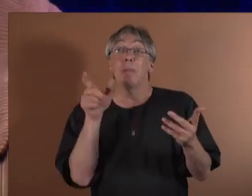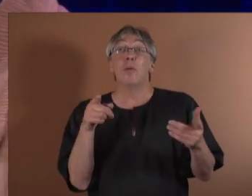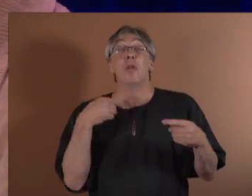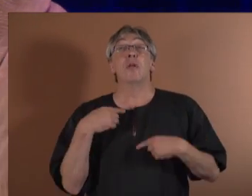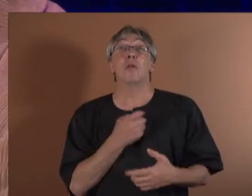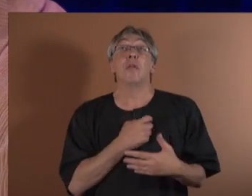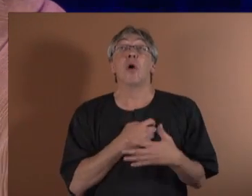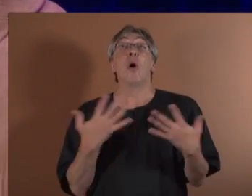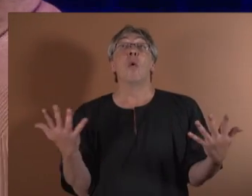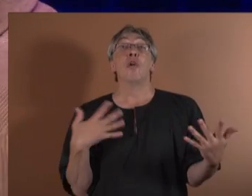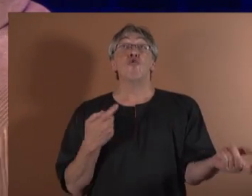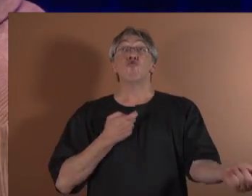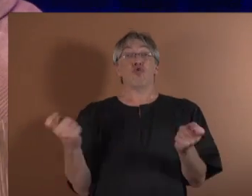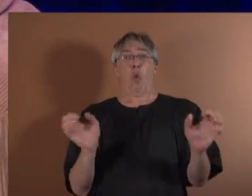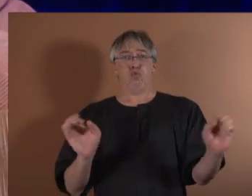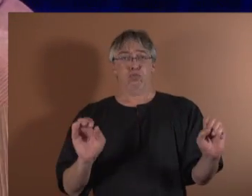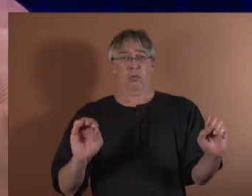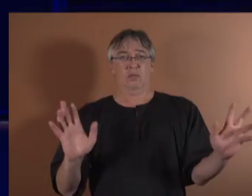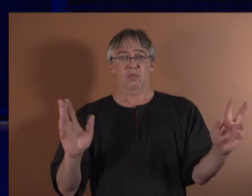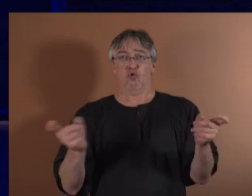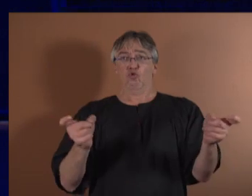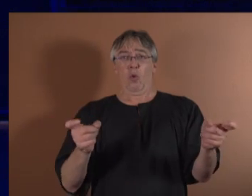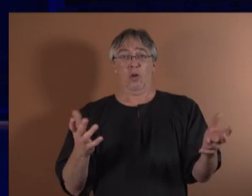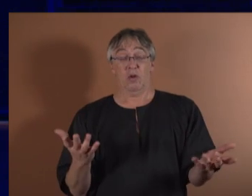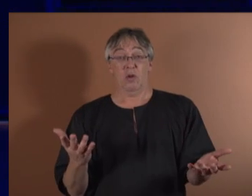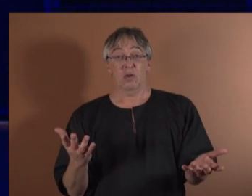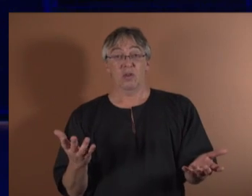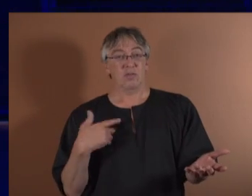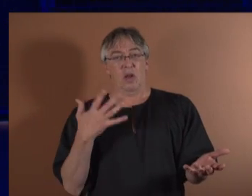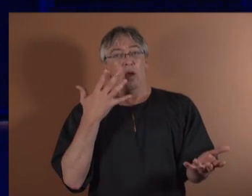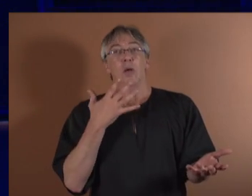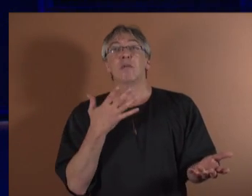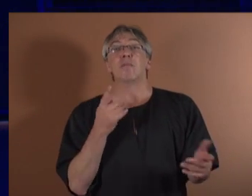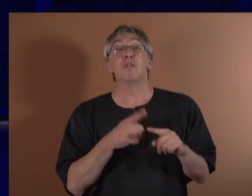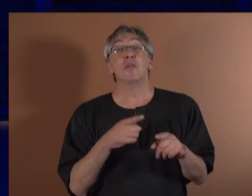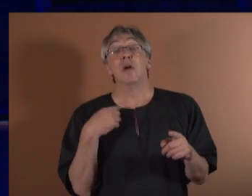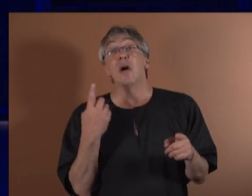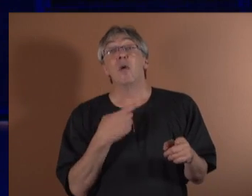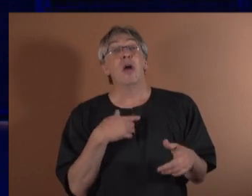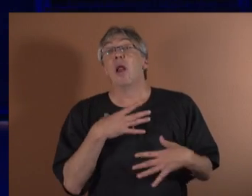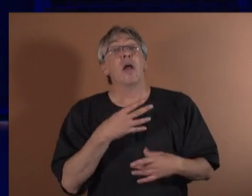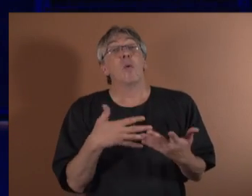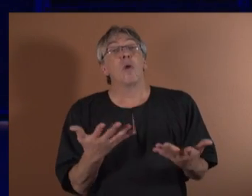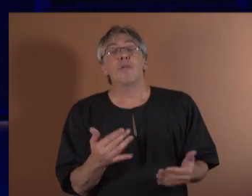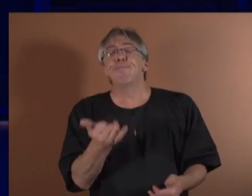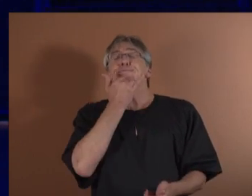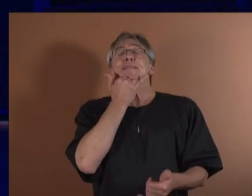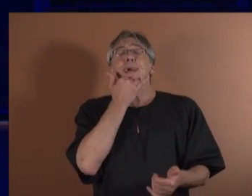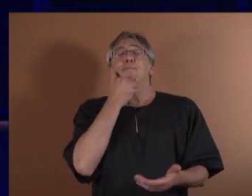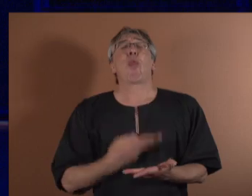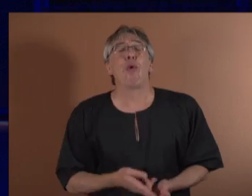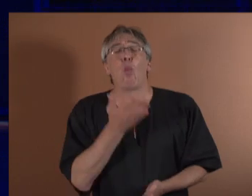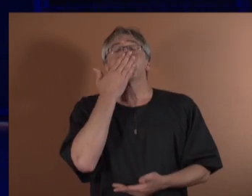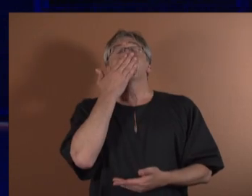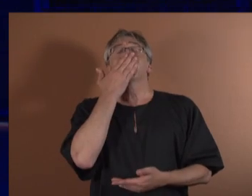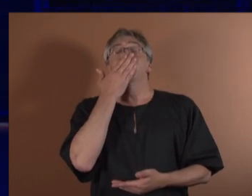And the way that translates on an ordinary day-to-day basis is we really don't want to be wrong or make a mistake. We hate that. Any of you hop out of bed this morning and say, I can't wait to